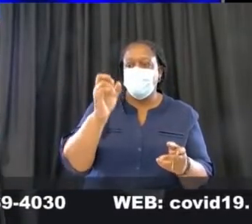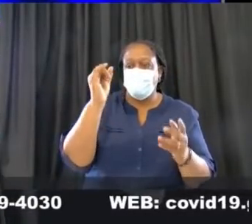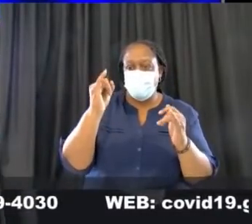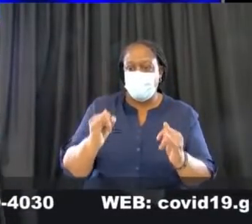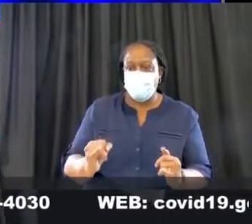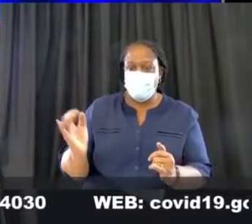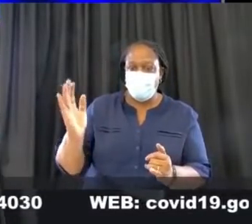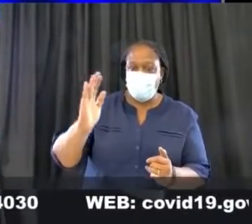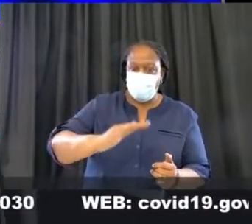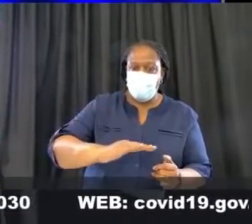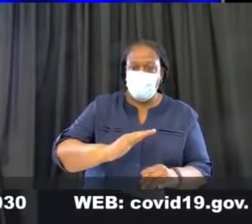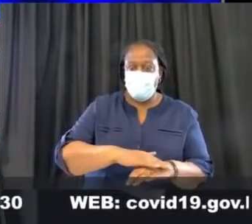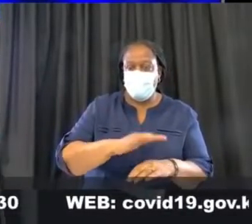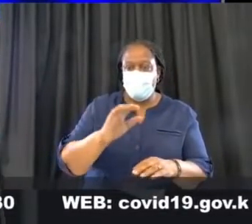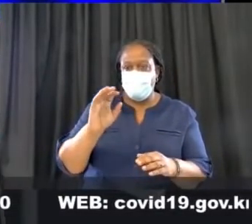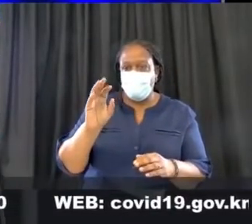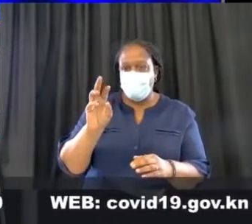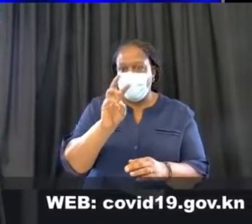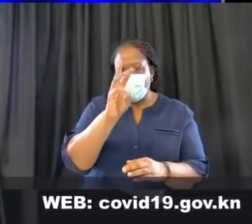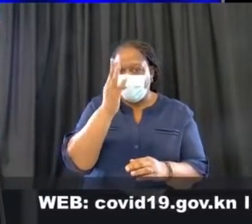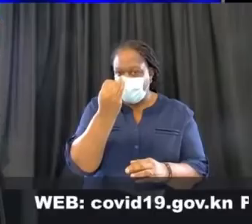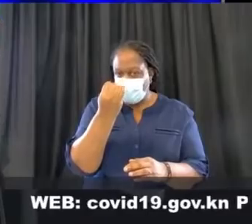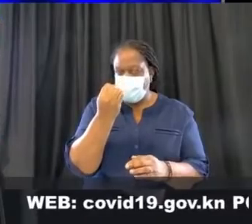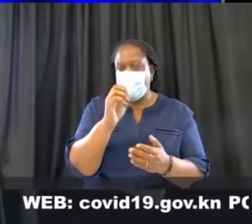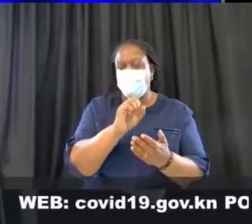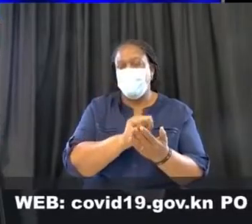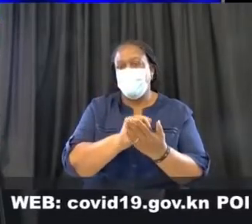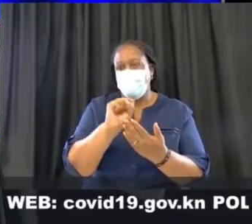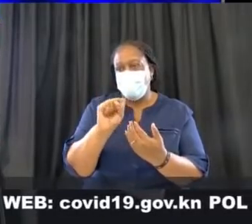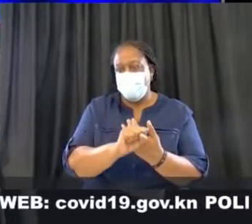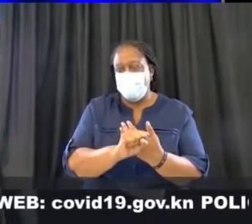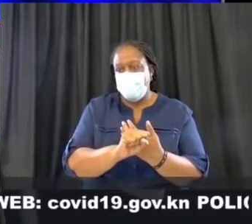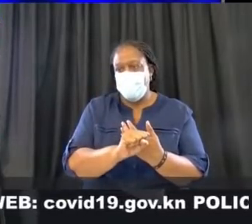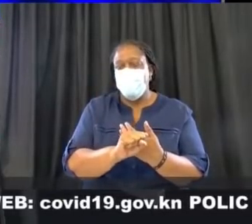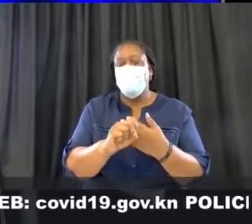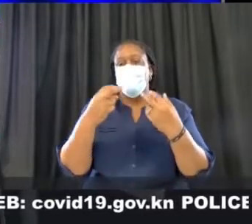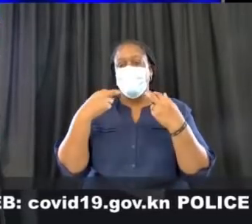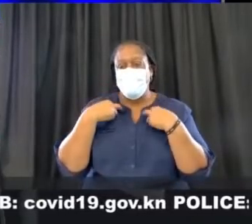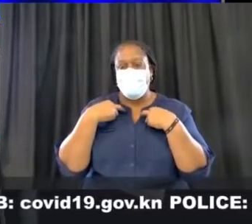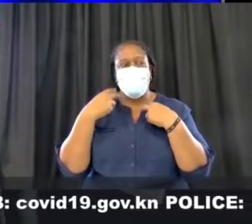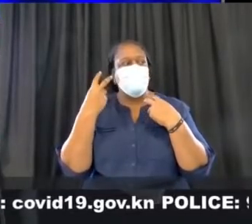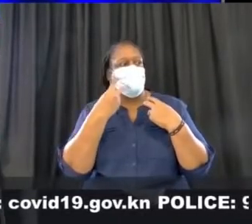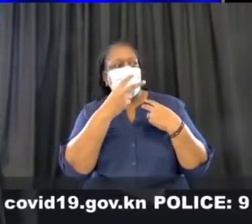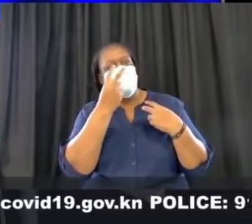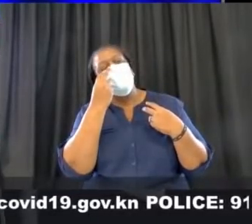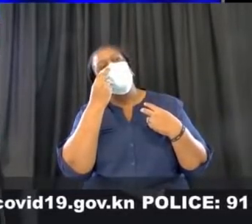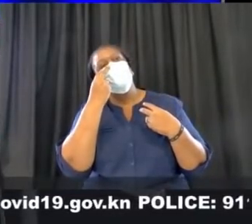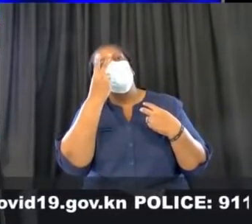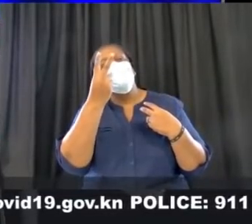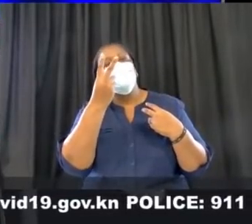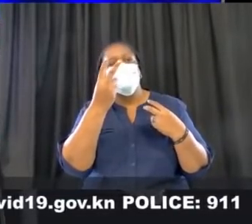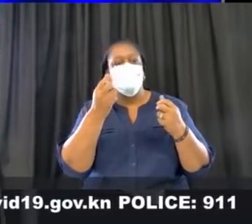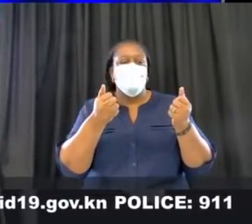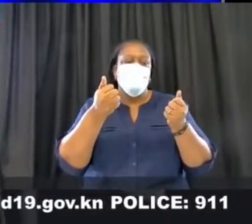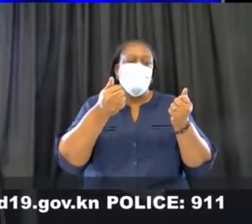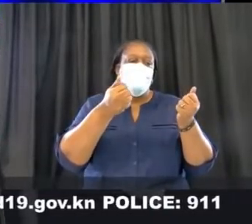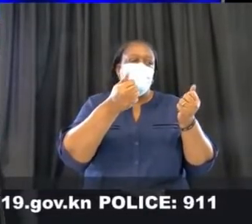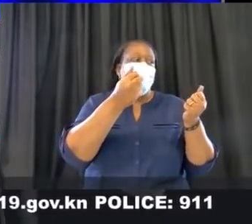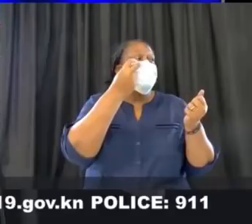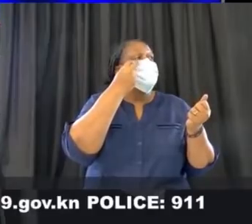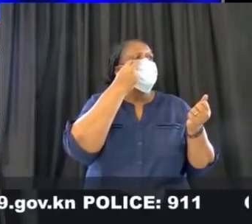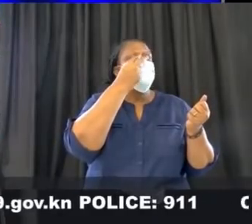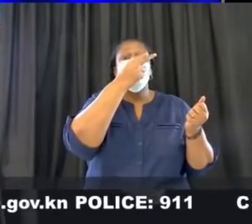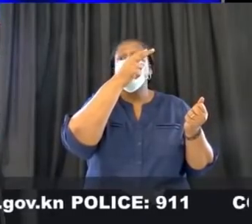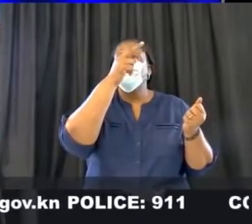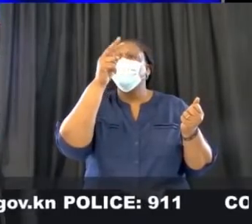the scenic tour of St. Kitts, There will also be a number of catamaran